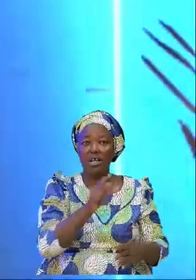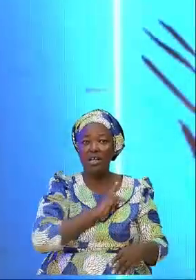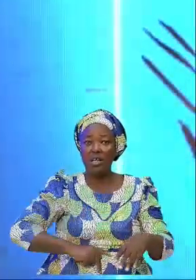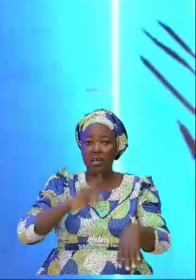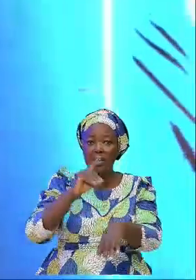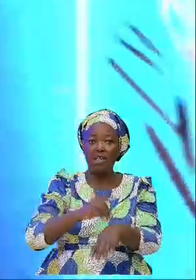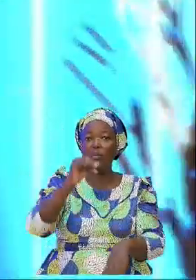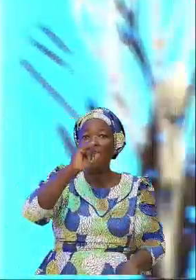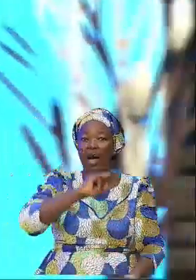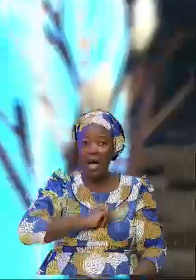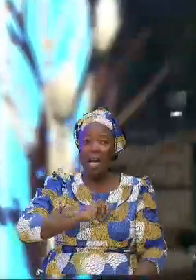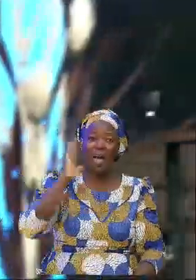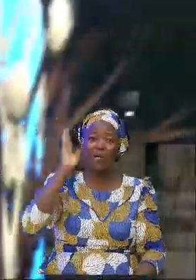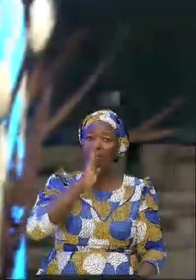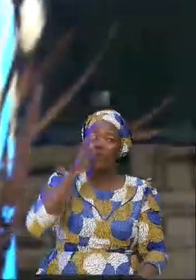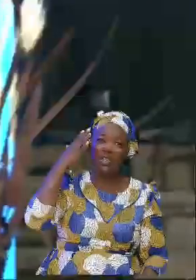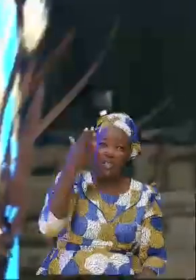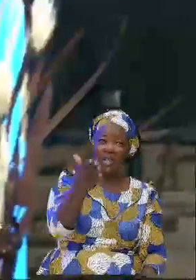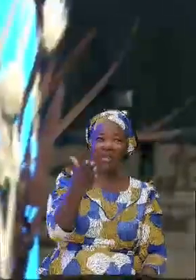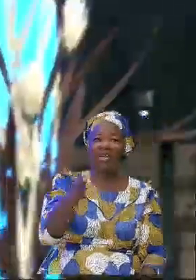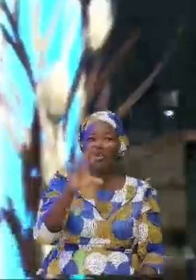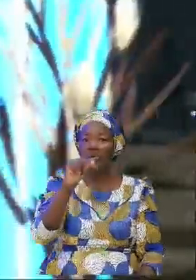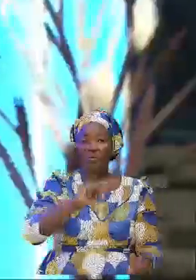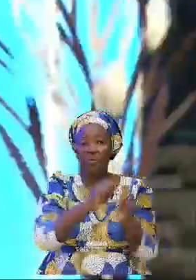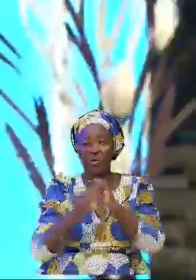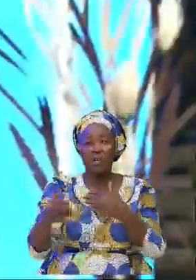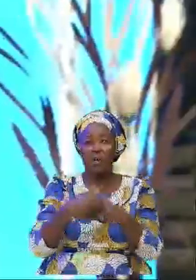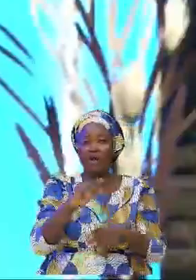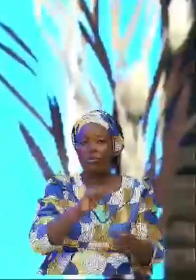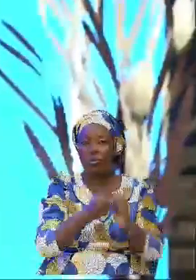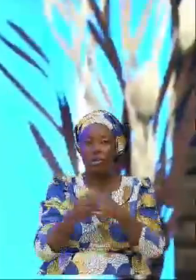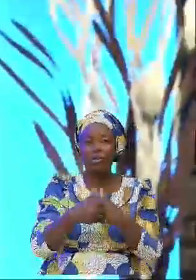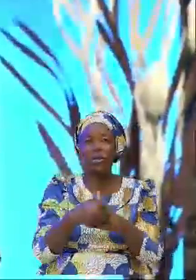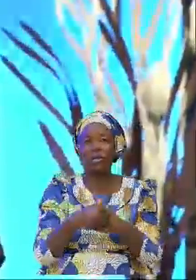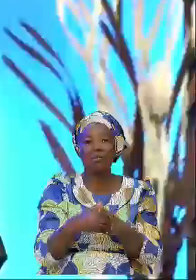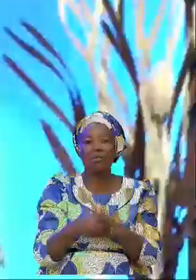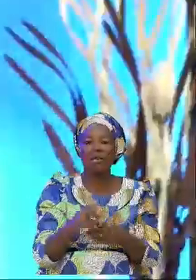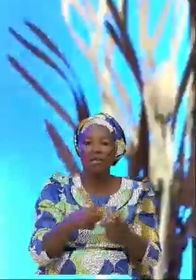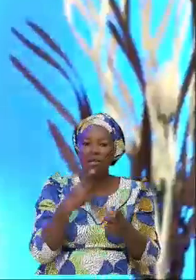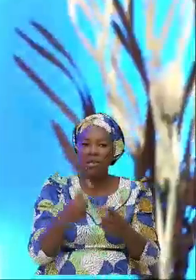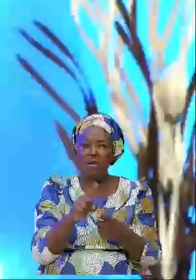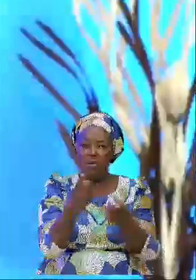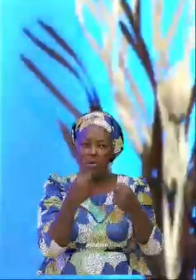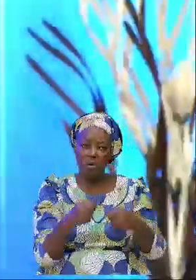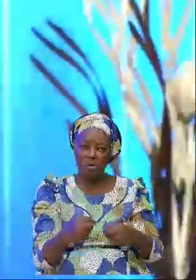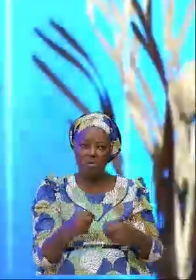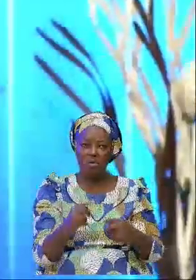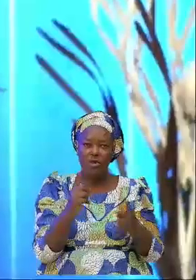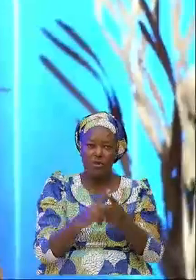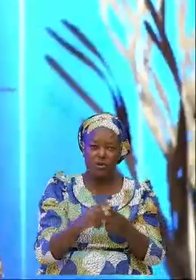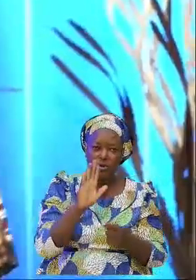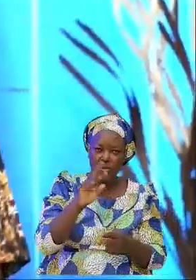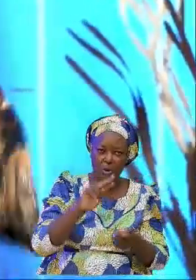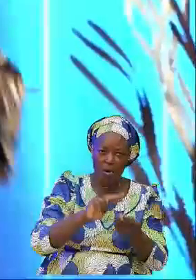back. God is preparing a kingdom. I will be there. No turning back,